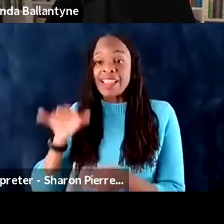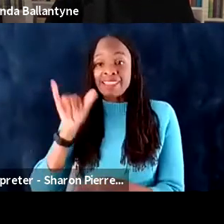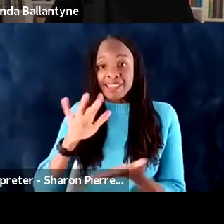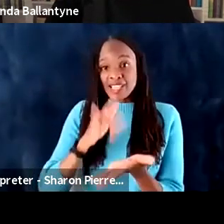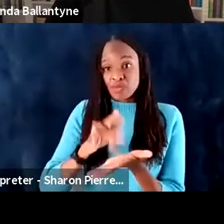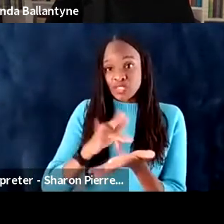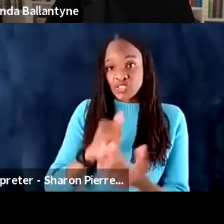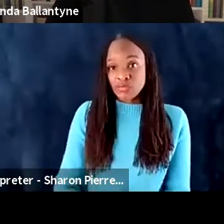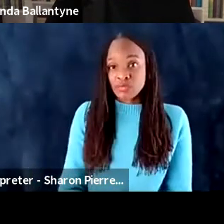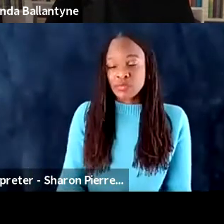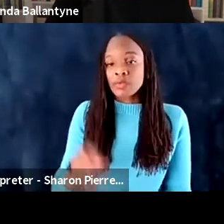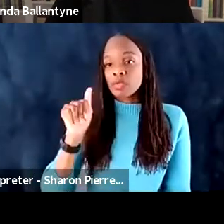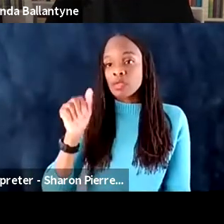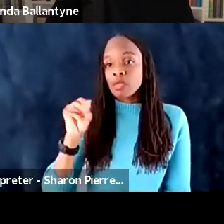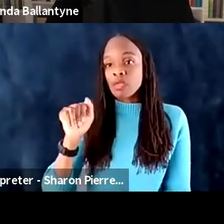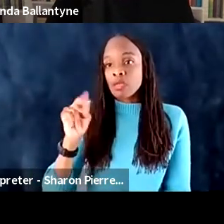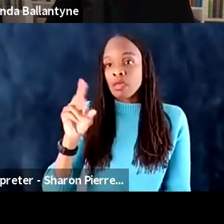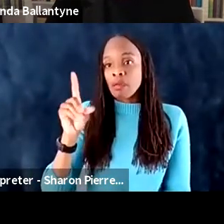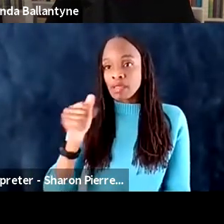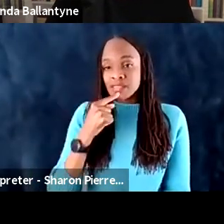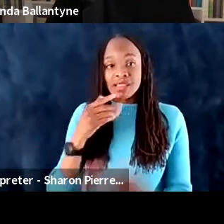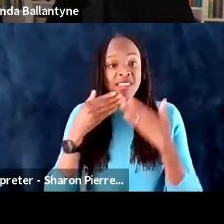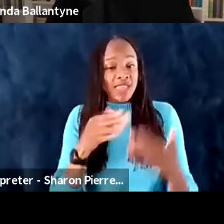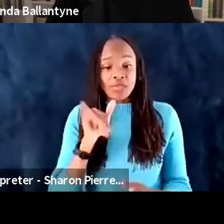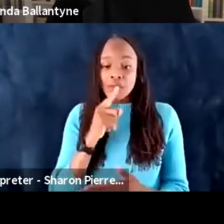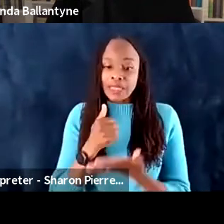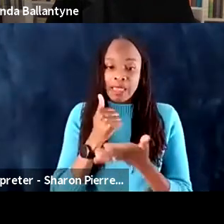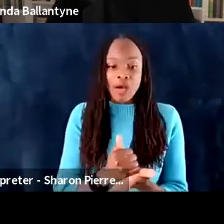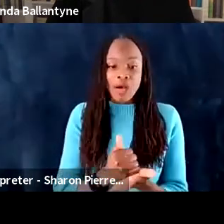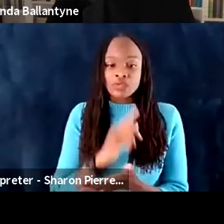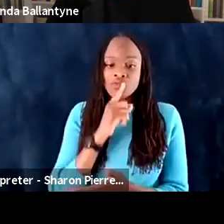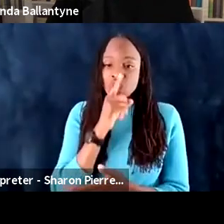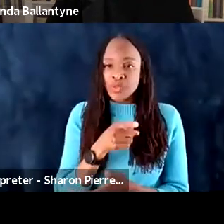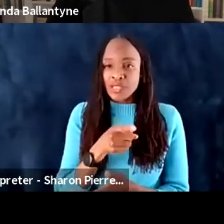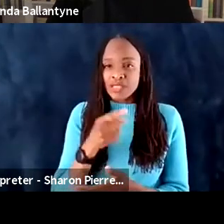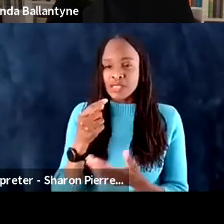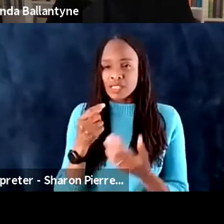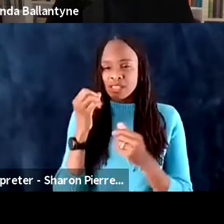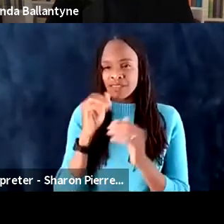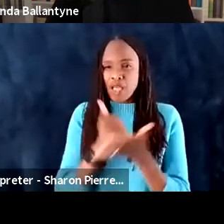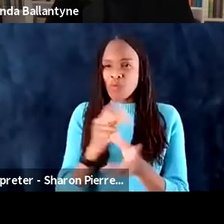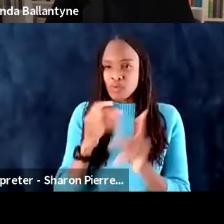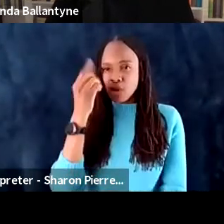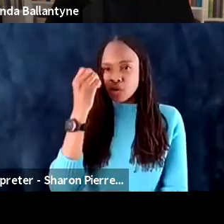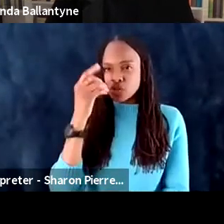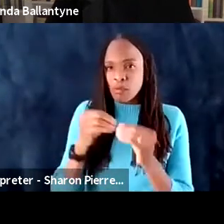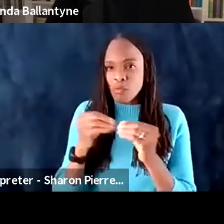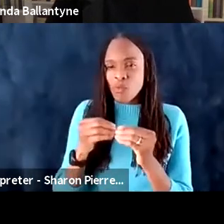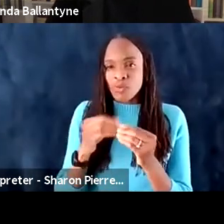Michelle, thank you. That was really, I think, helpful in digging deeper into algorithms and helping people really understand kind of